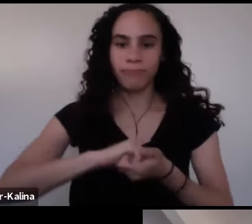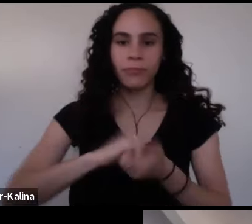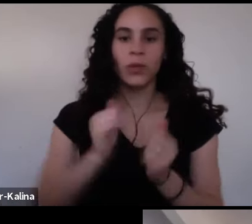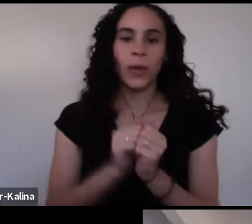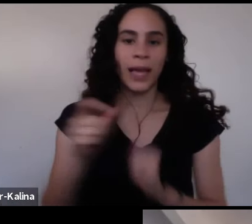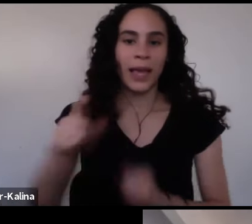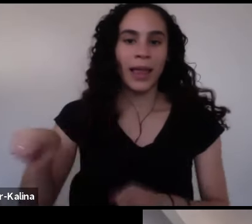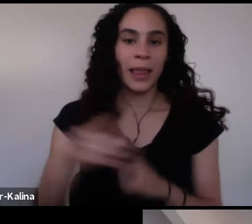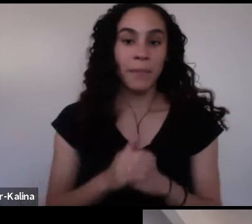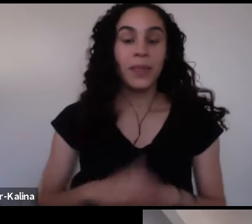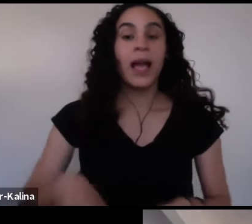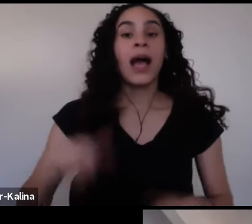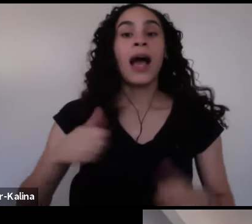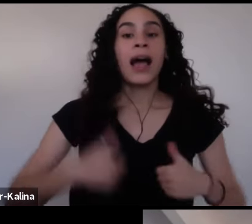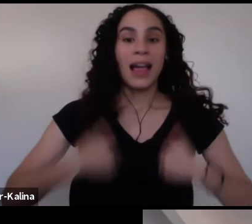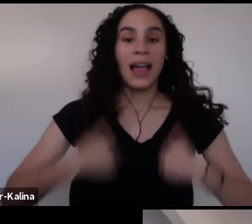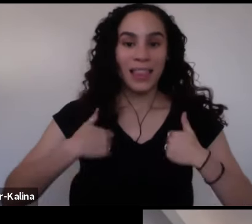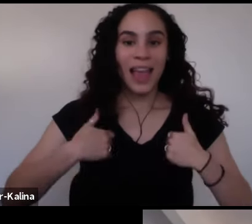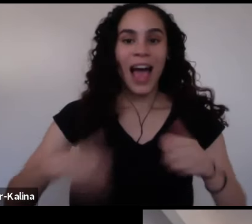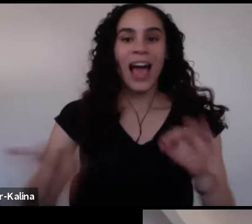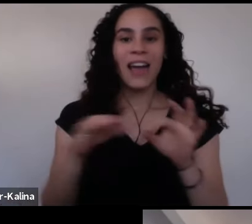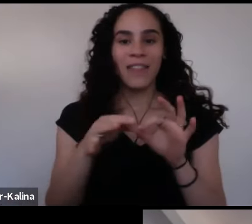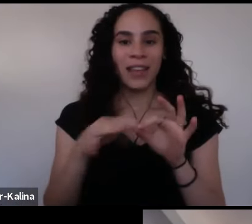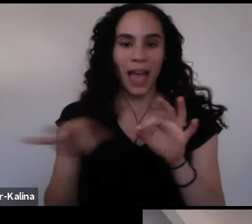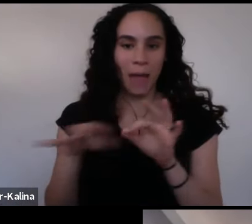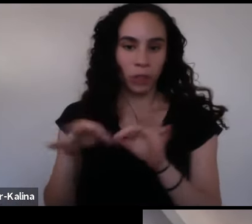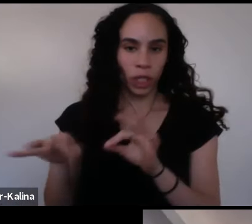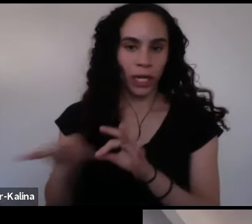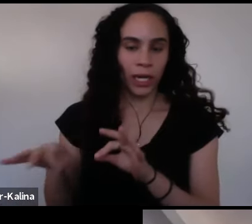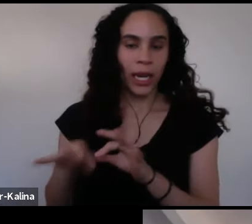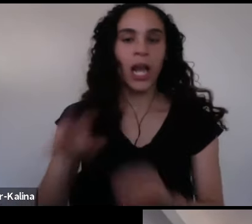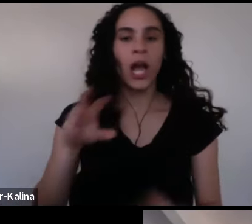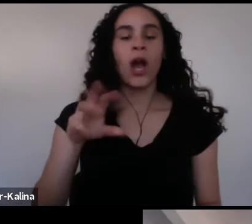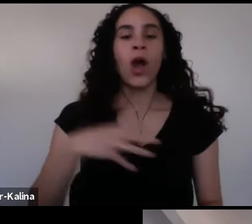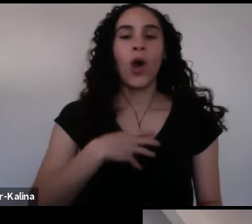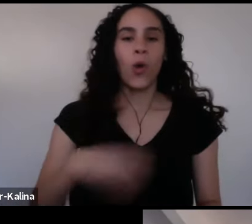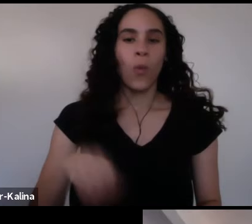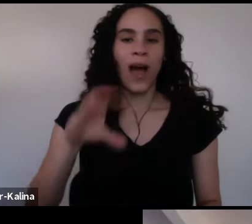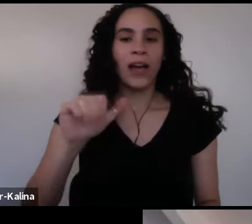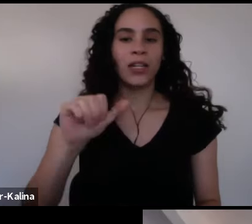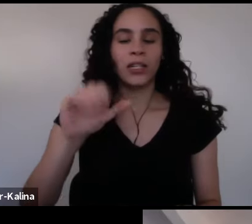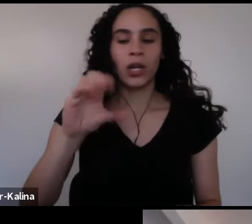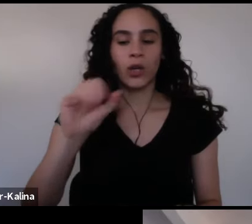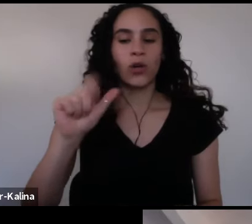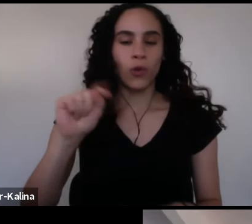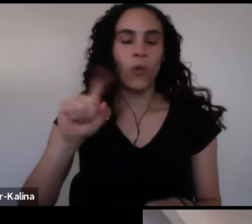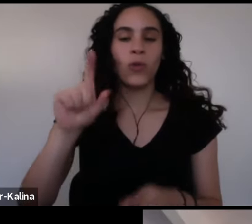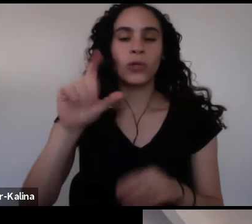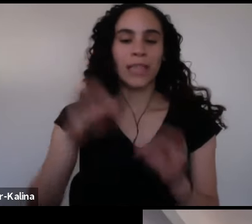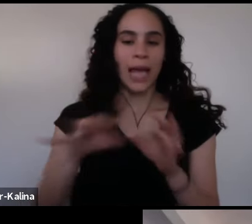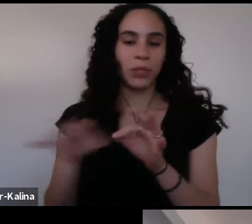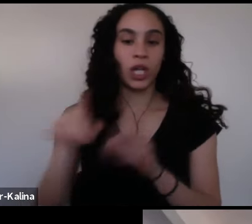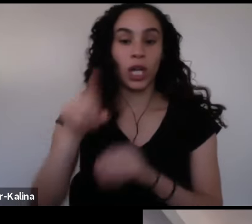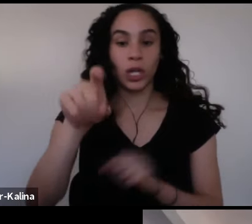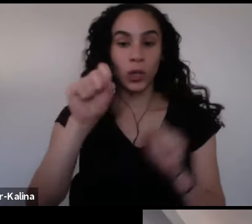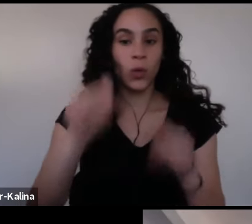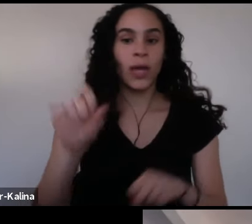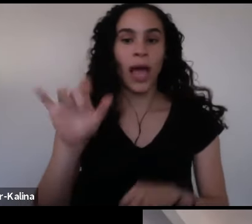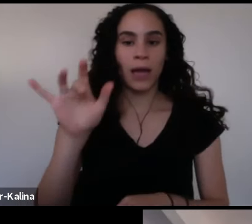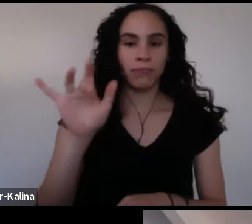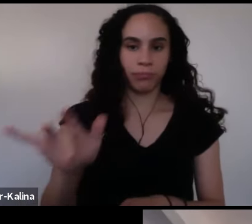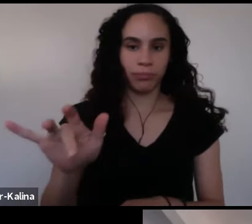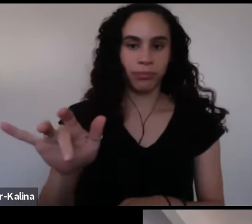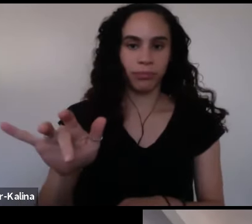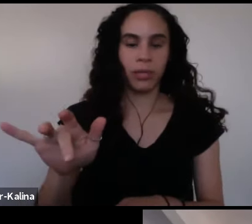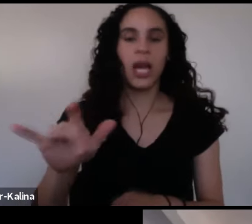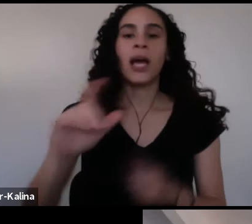captioned by Maggie at White Coat Captioning. So if you want to turn on captioning, just go down to the closed caption button, turn on closed caption. You can also